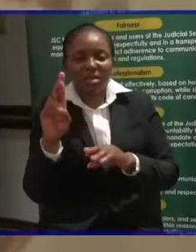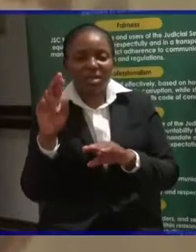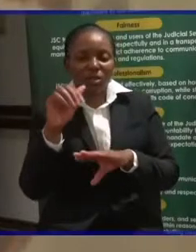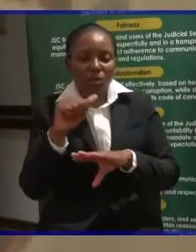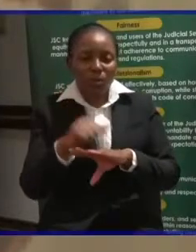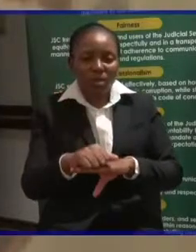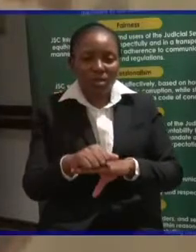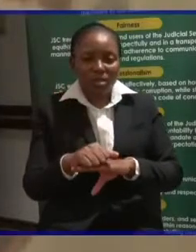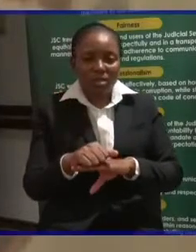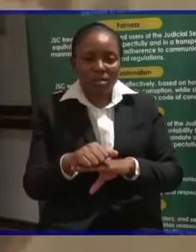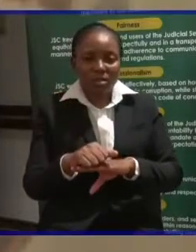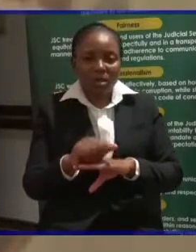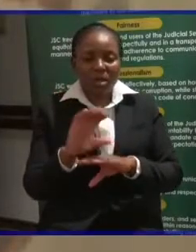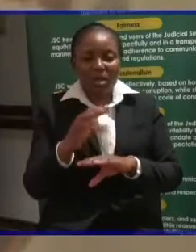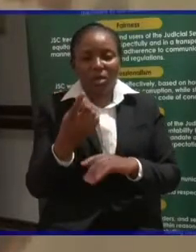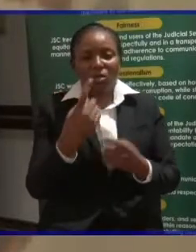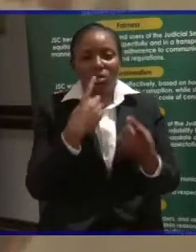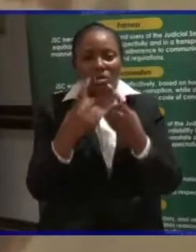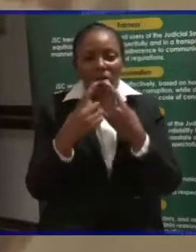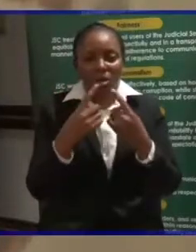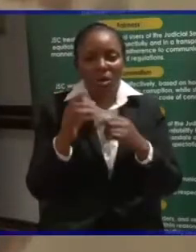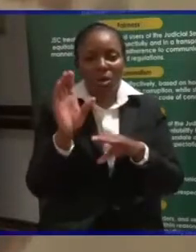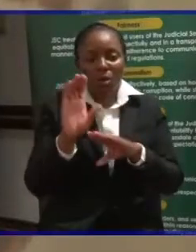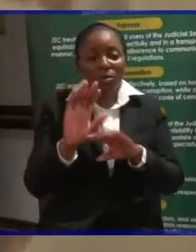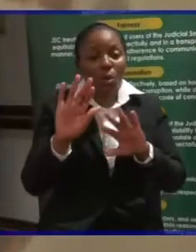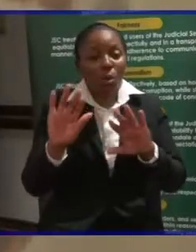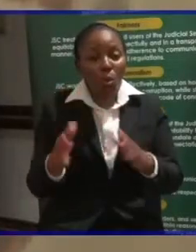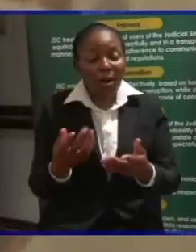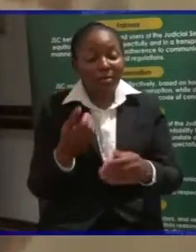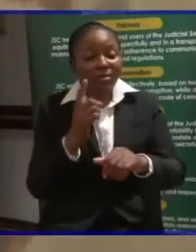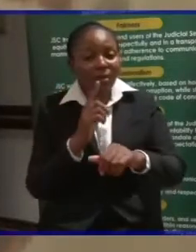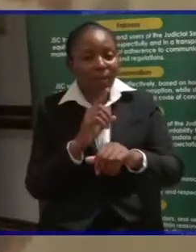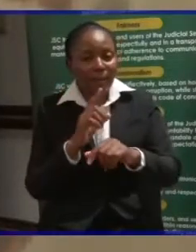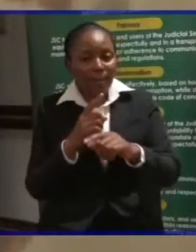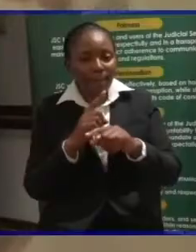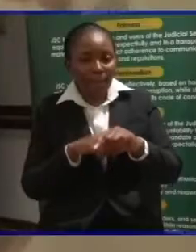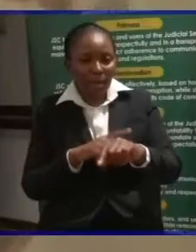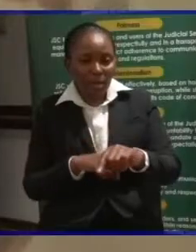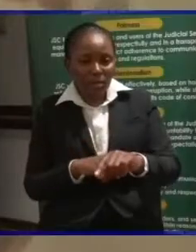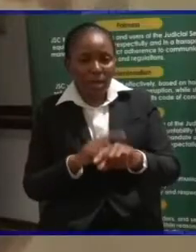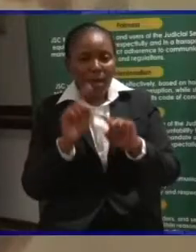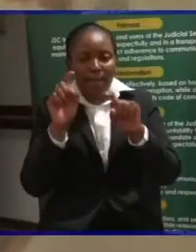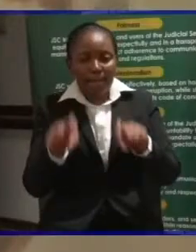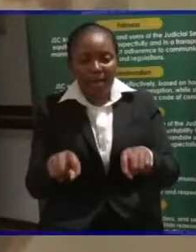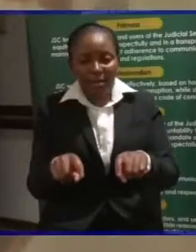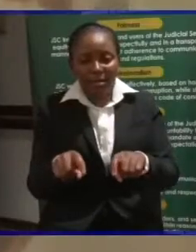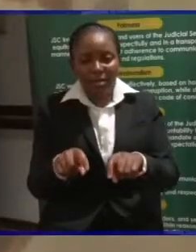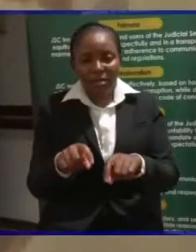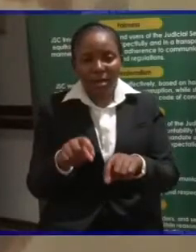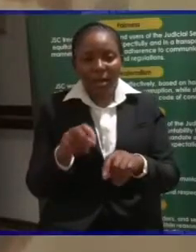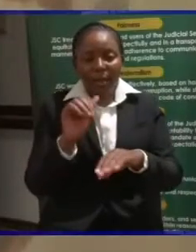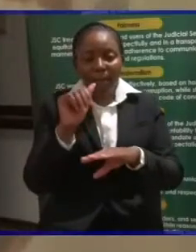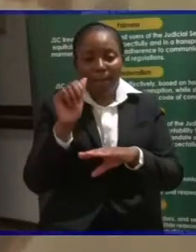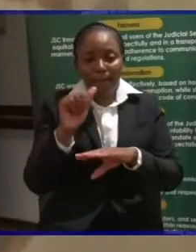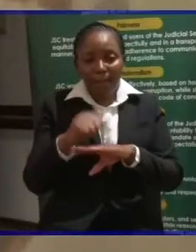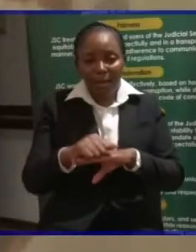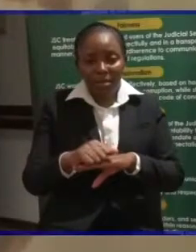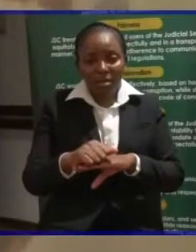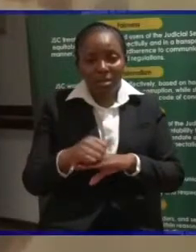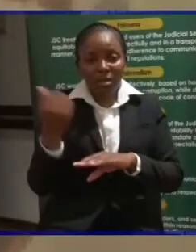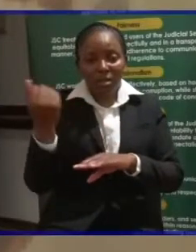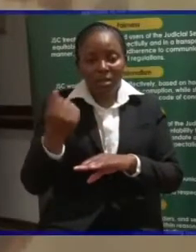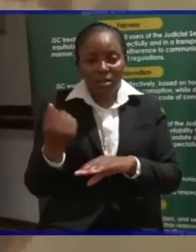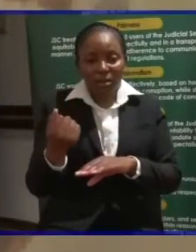magistrate, can you tell the Commission within what period must a magistrate respond to a review